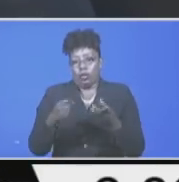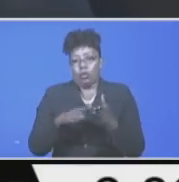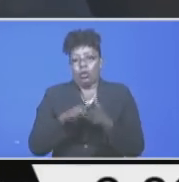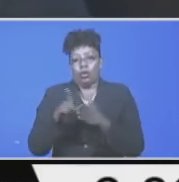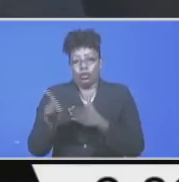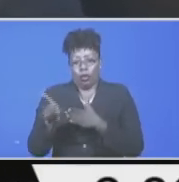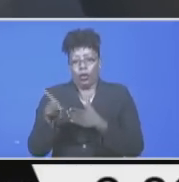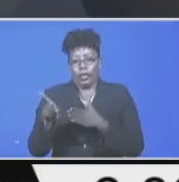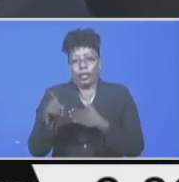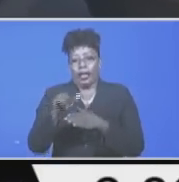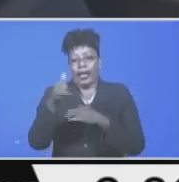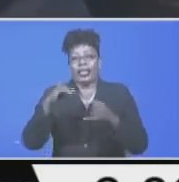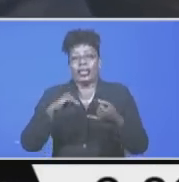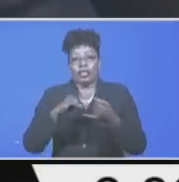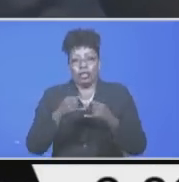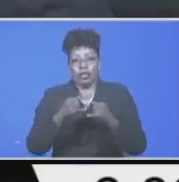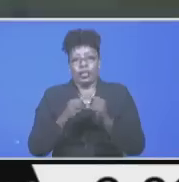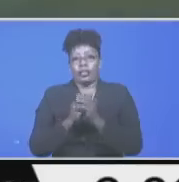any injuries.